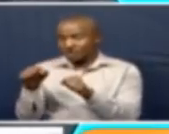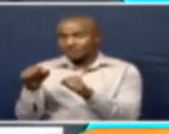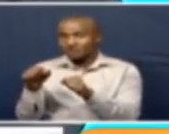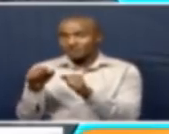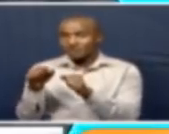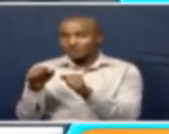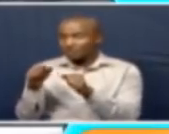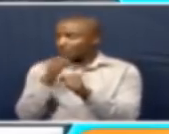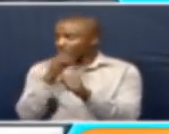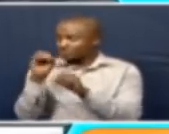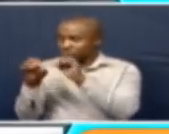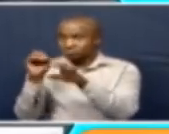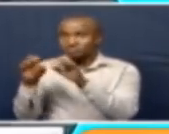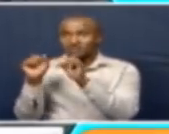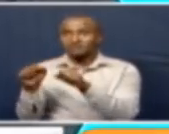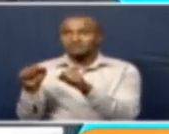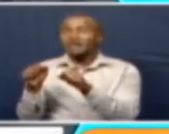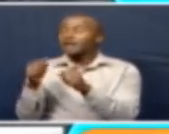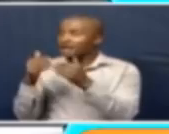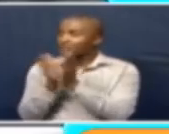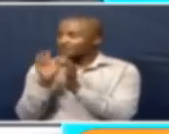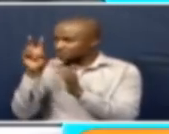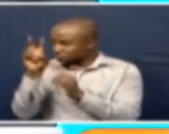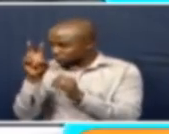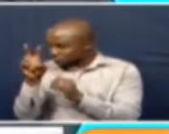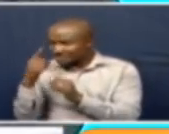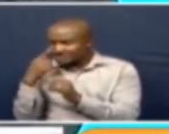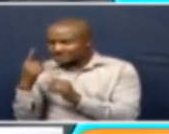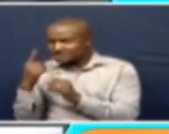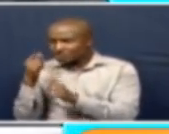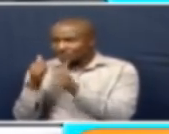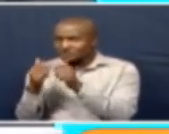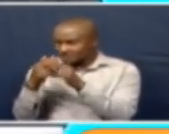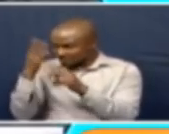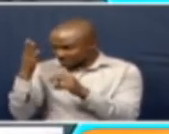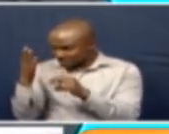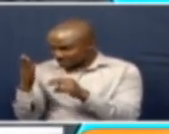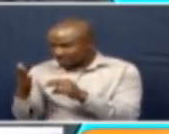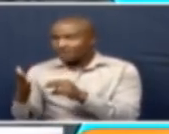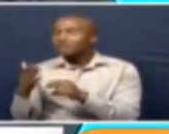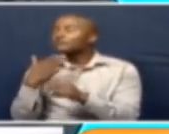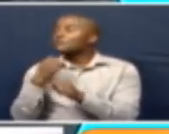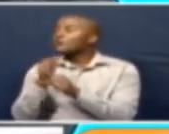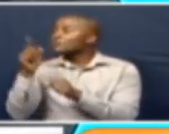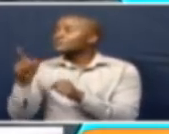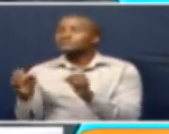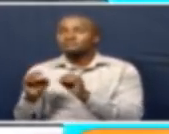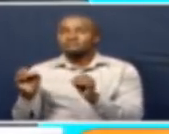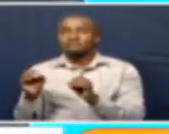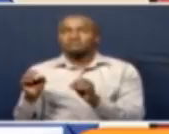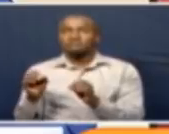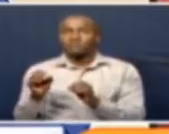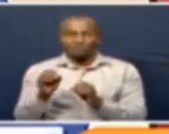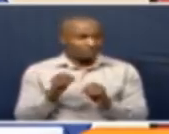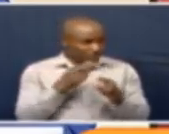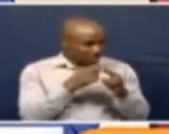the complaints. Companies should go through that and see the companies that have been shamed and not work with those companies. So you've actually named and